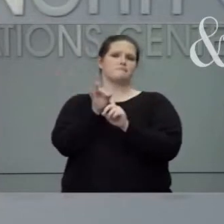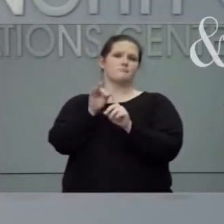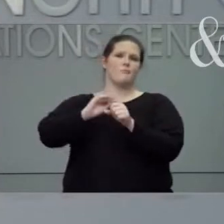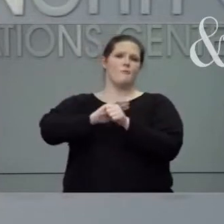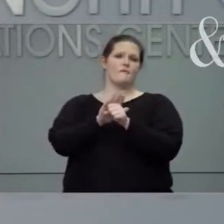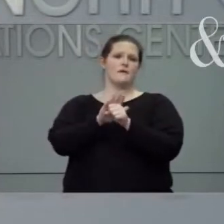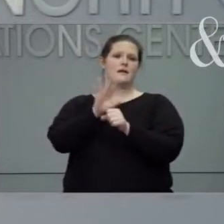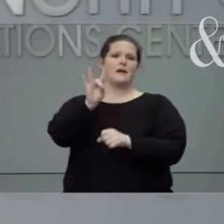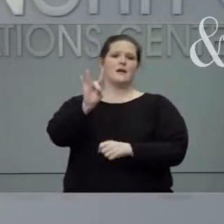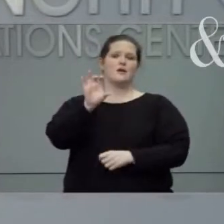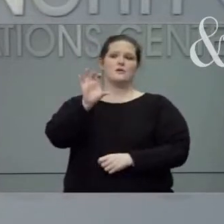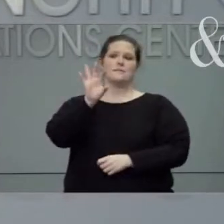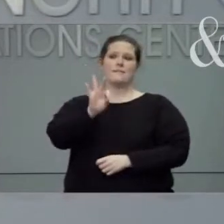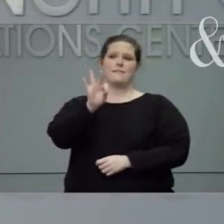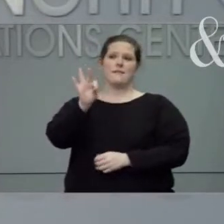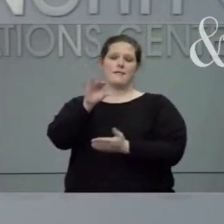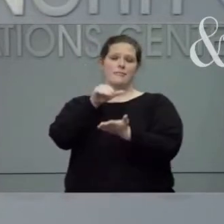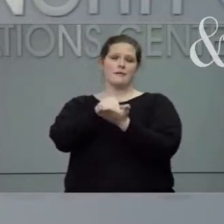899,164 cases,